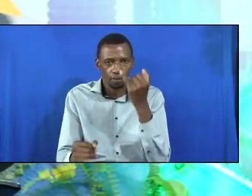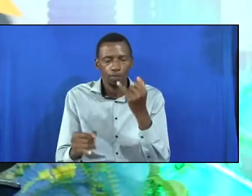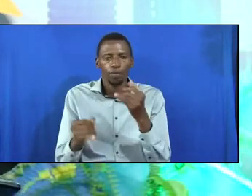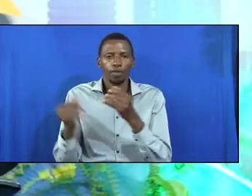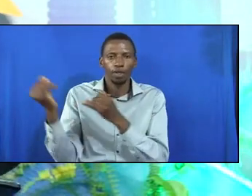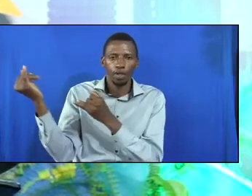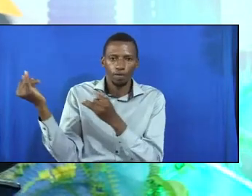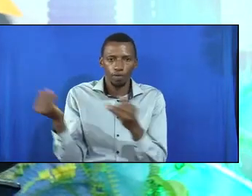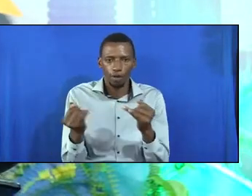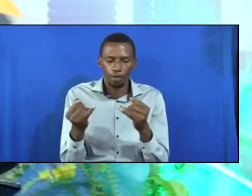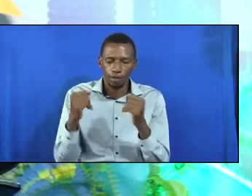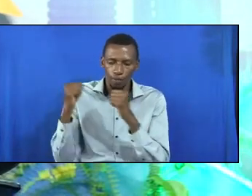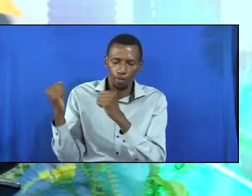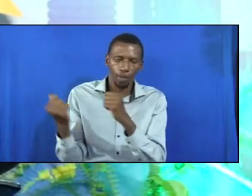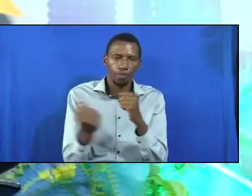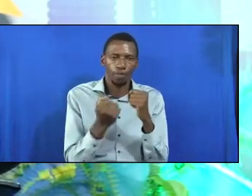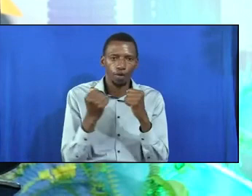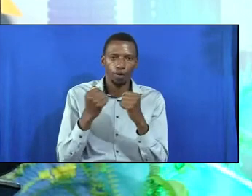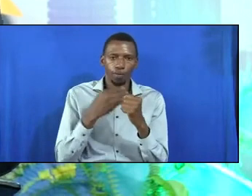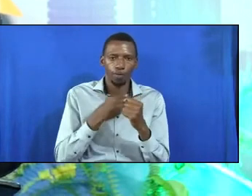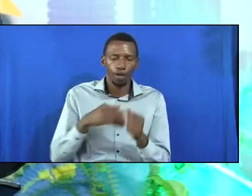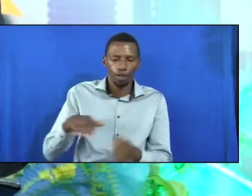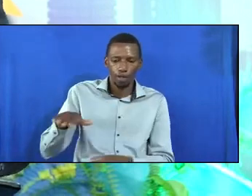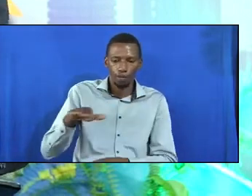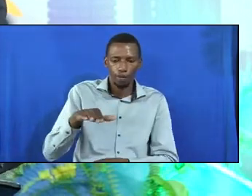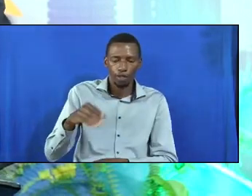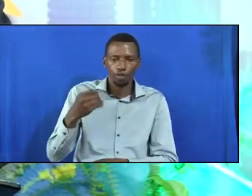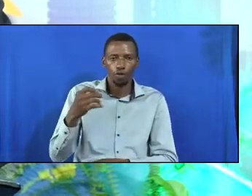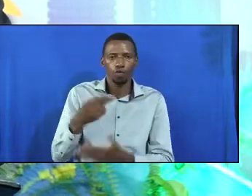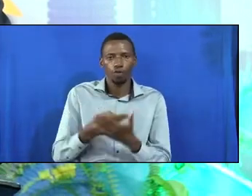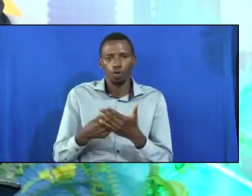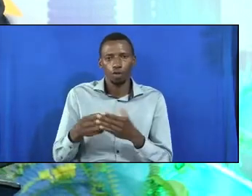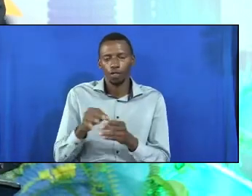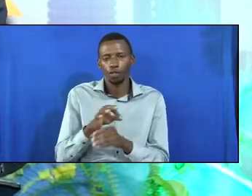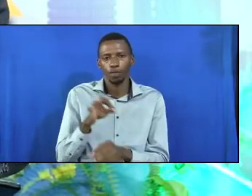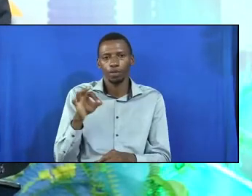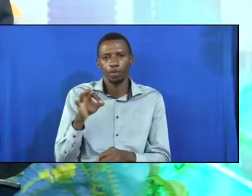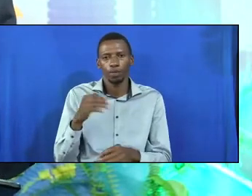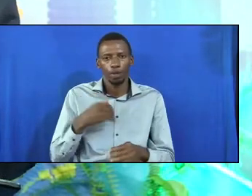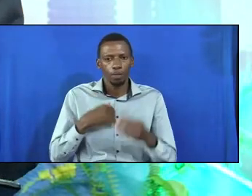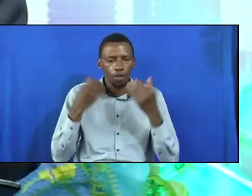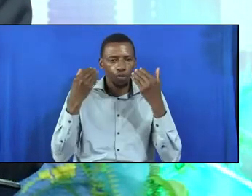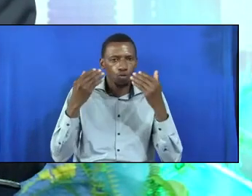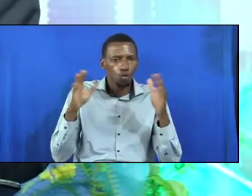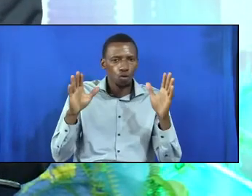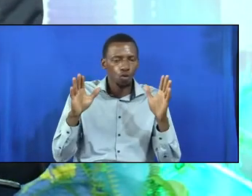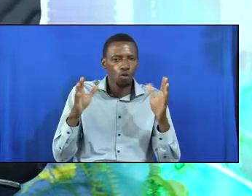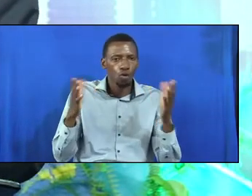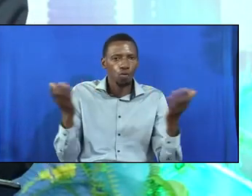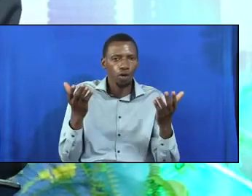the power and the presence of the Holy Spirit. I don't know where the chorister is.